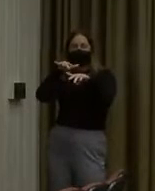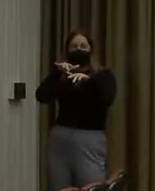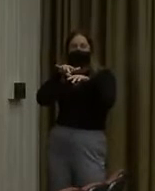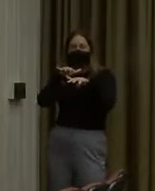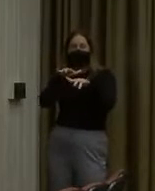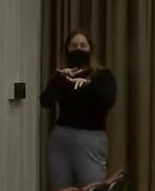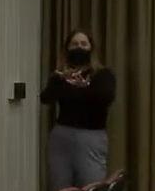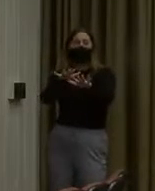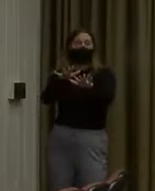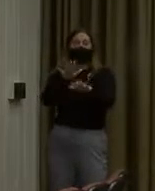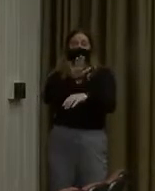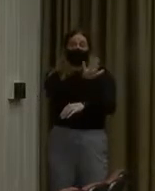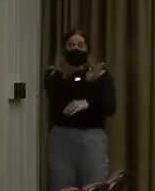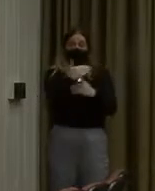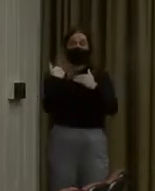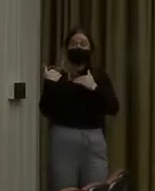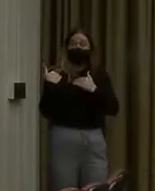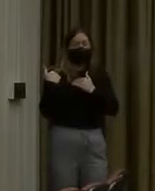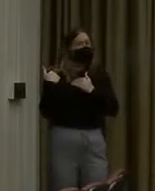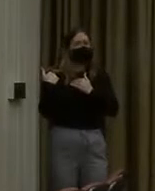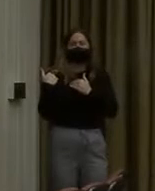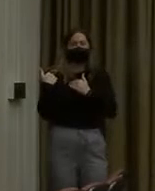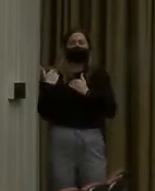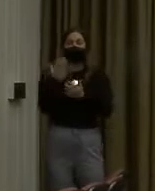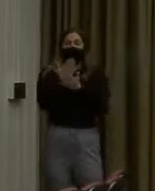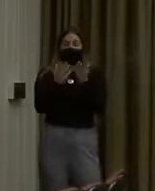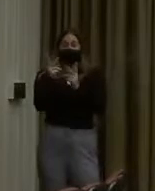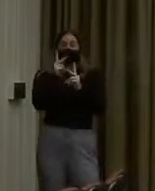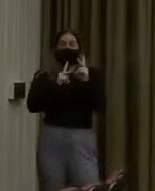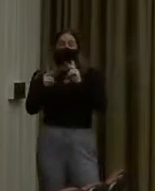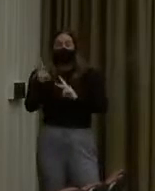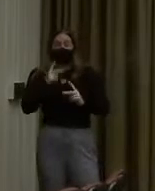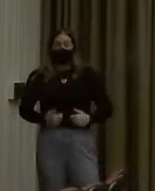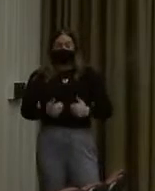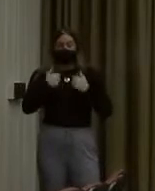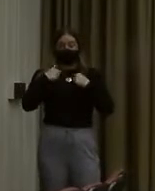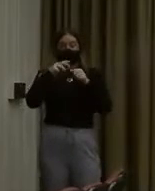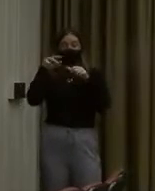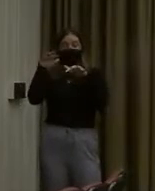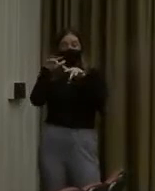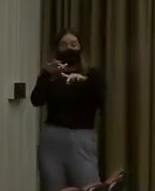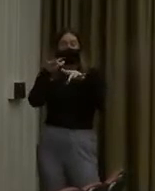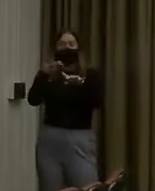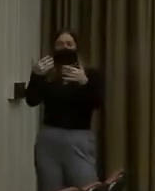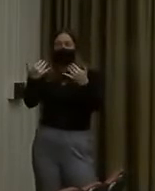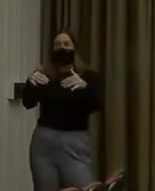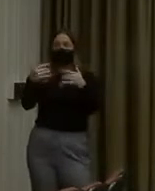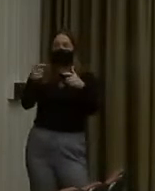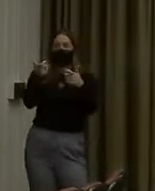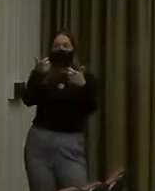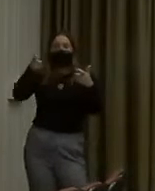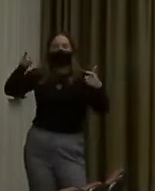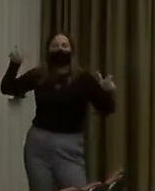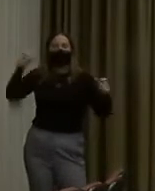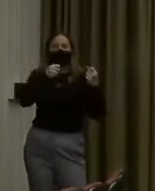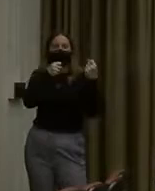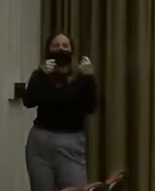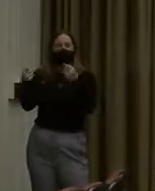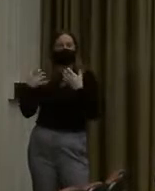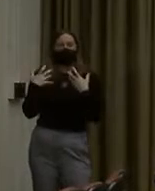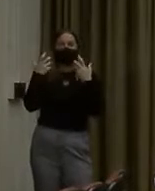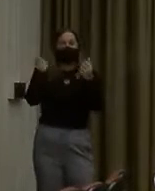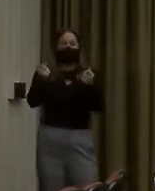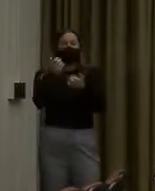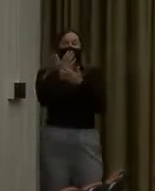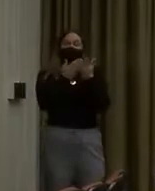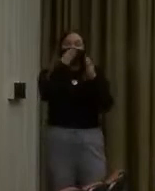own. Others are located in more lush parts of the river and benefit because of such by specific